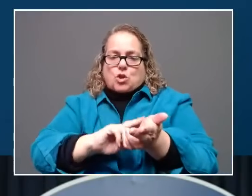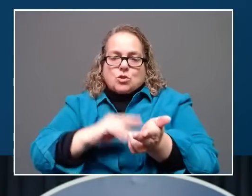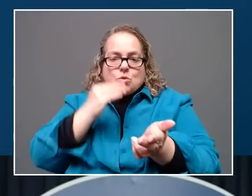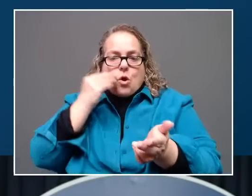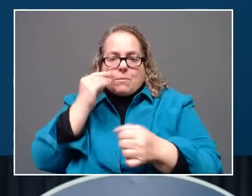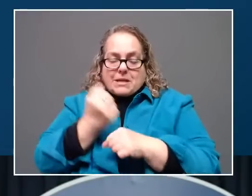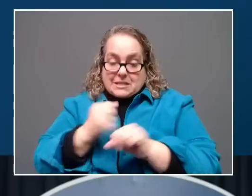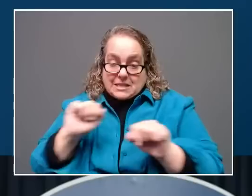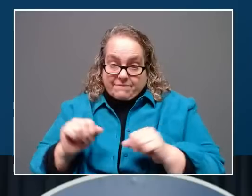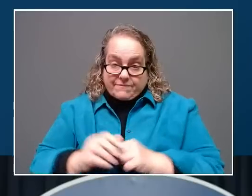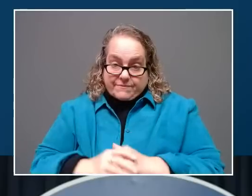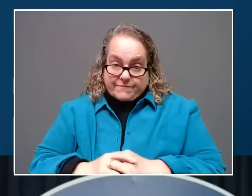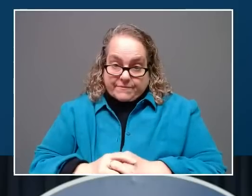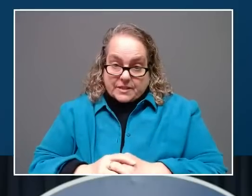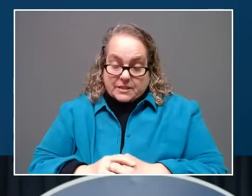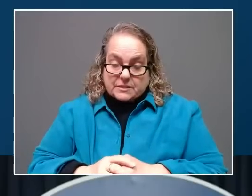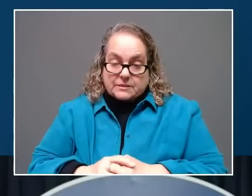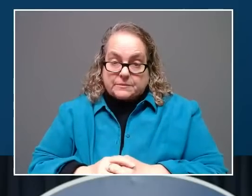safe.